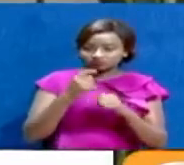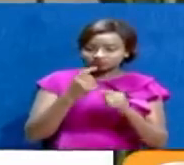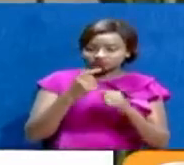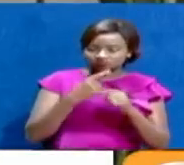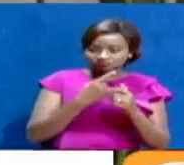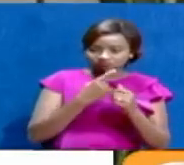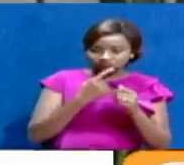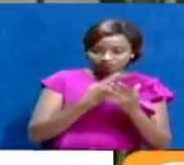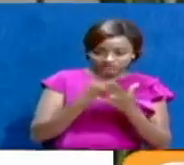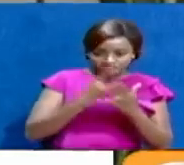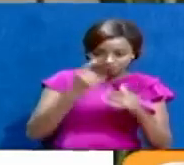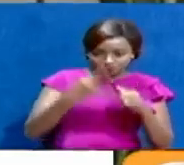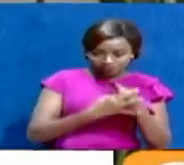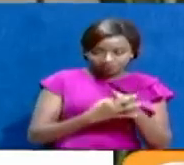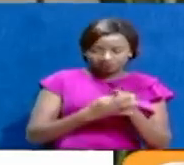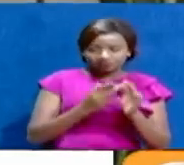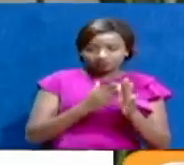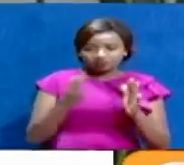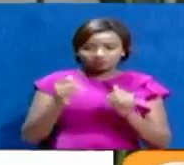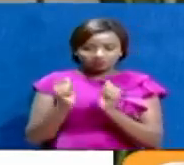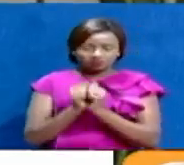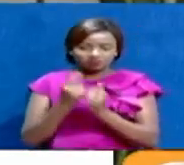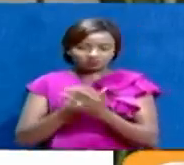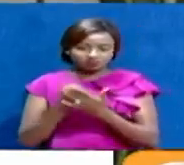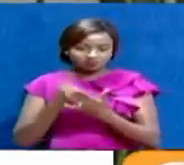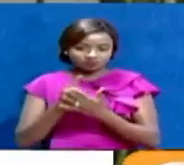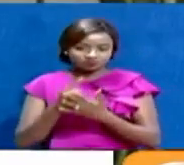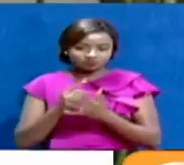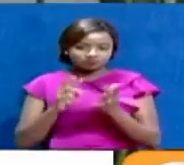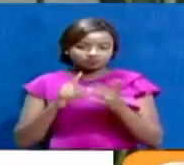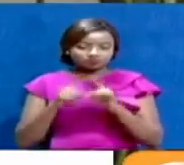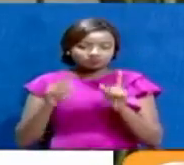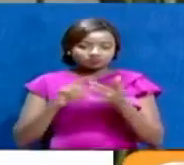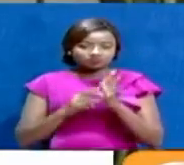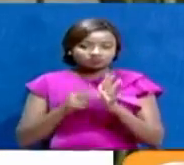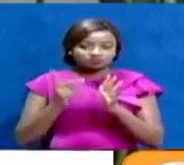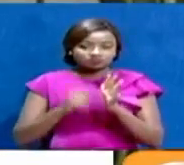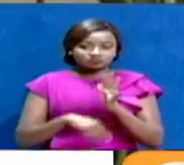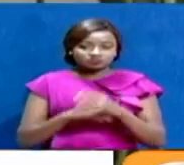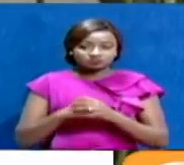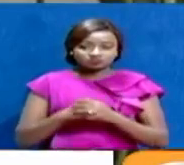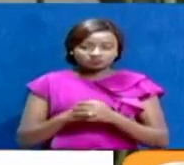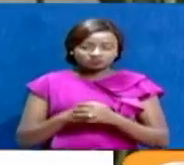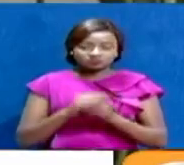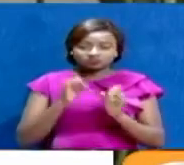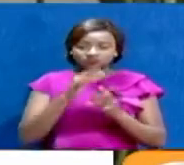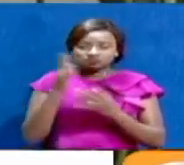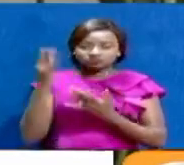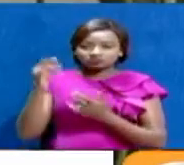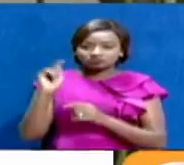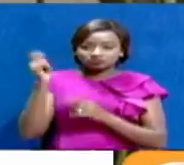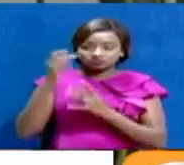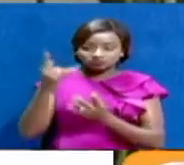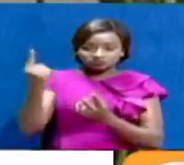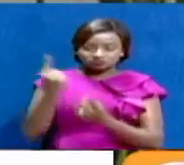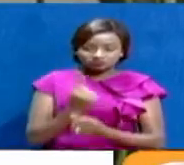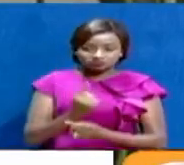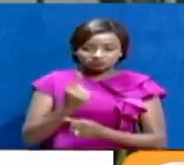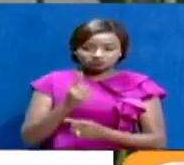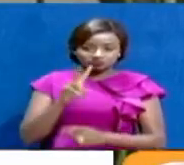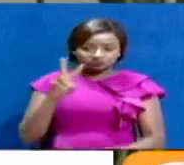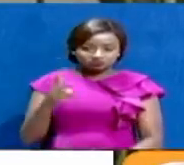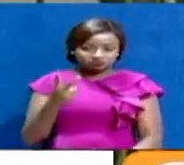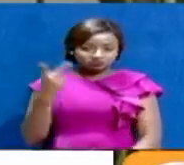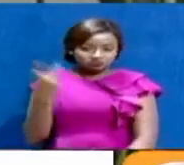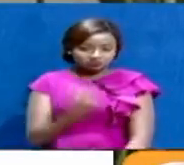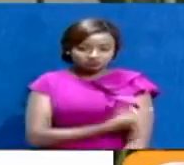first dose. So because of this disruption, it may be that, particularly when we start expecting Kenyans to come for their second dose, which should start at around